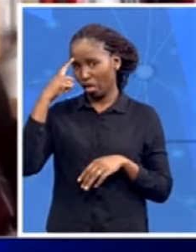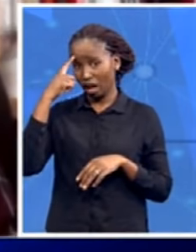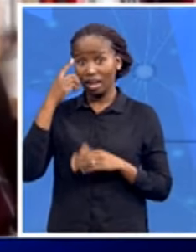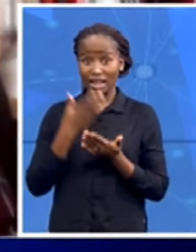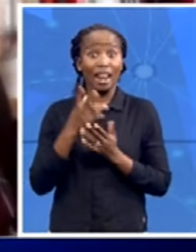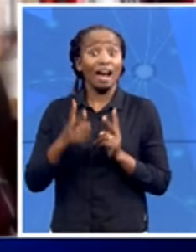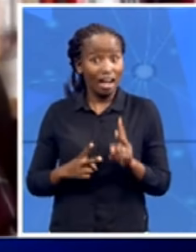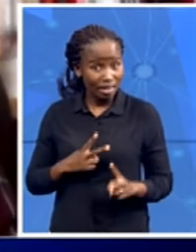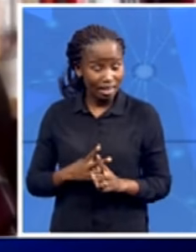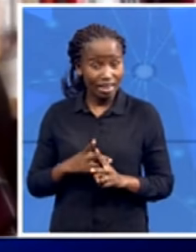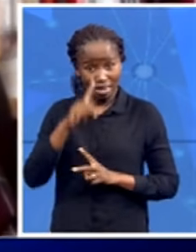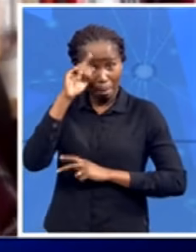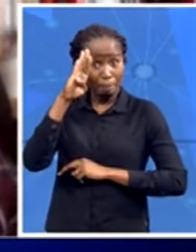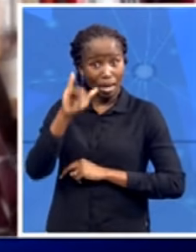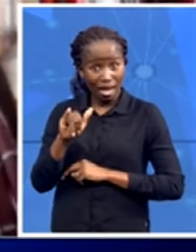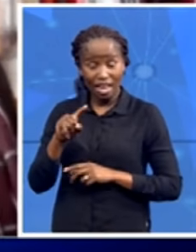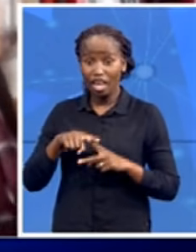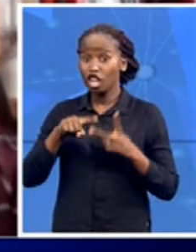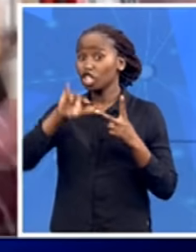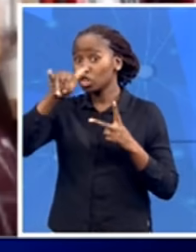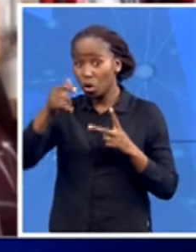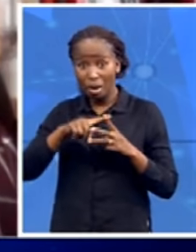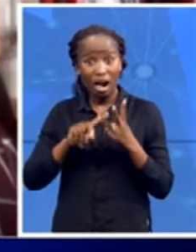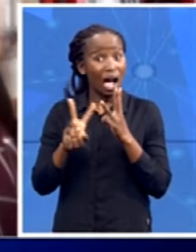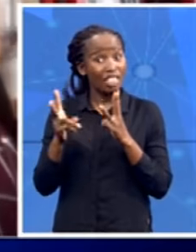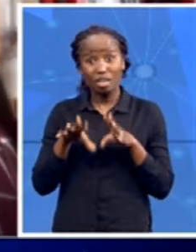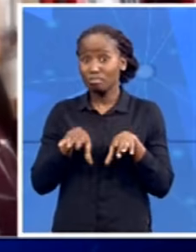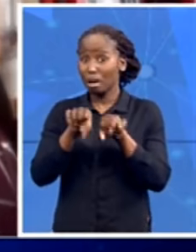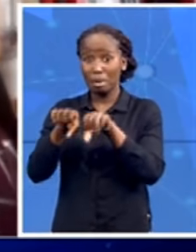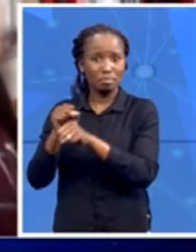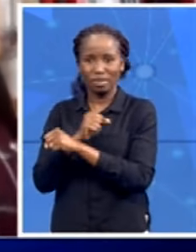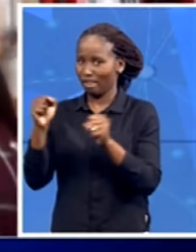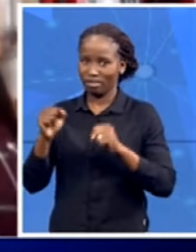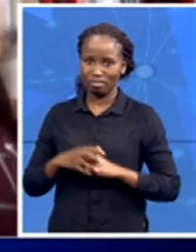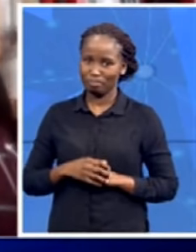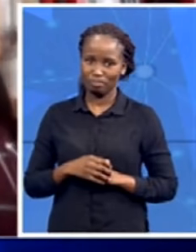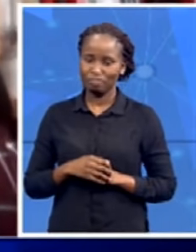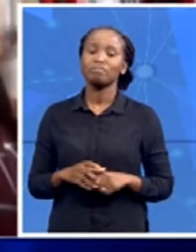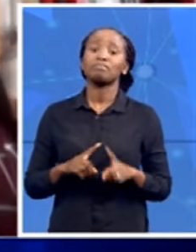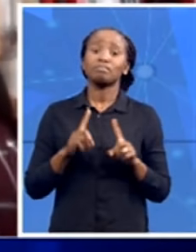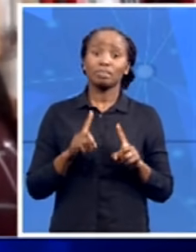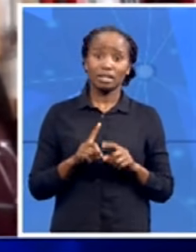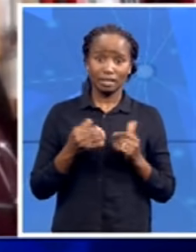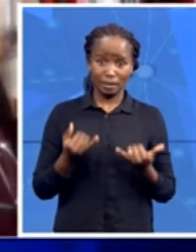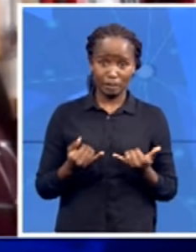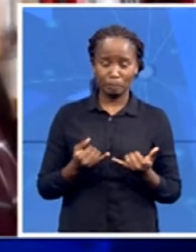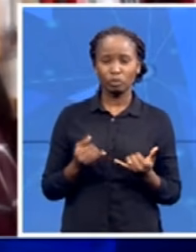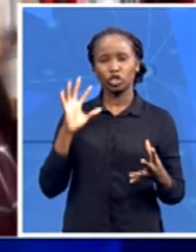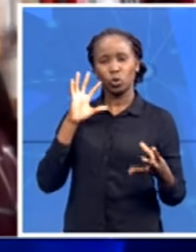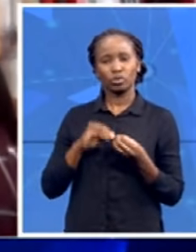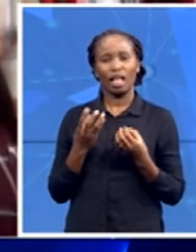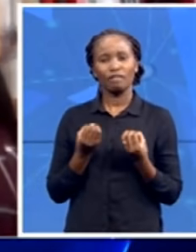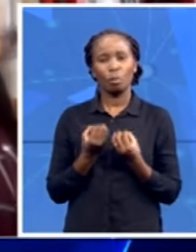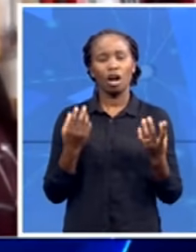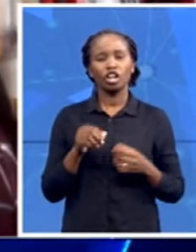Johannesburg and in other places. Now, on the whole, you have about 274 municipalities. I